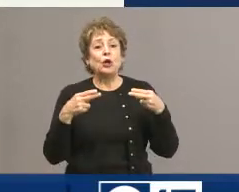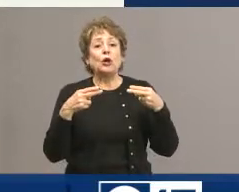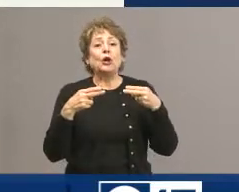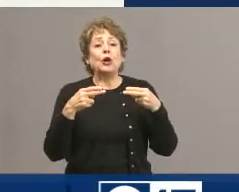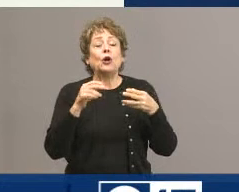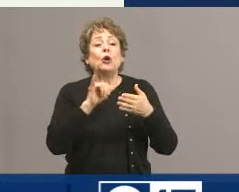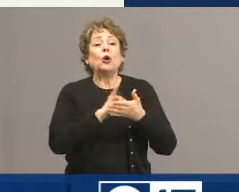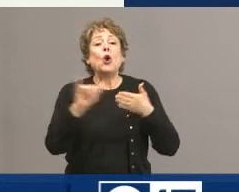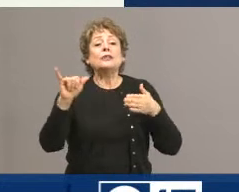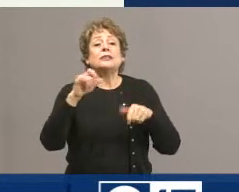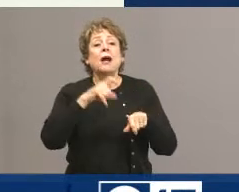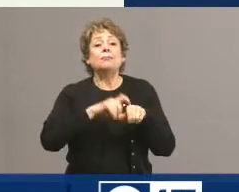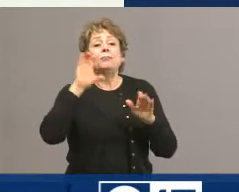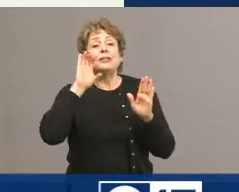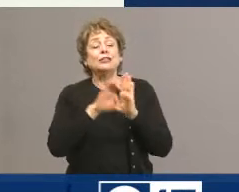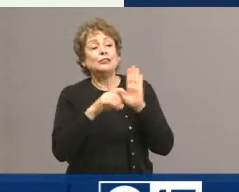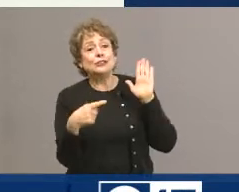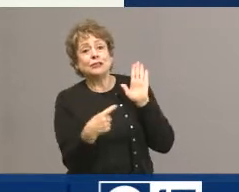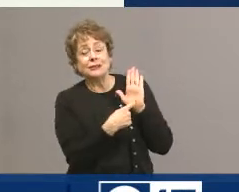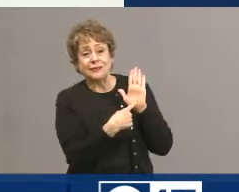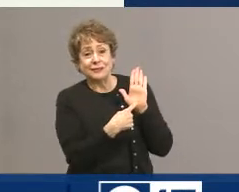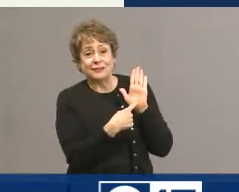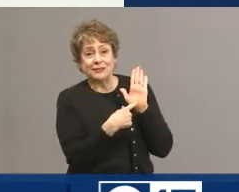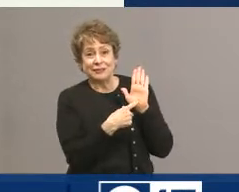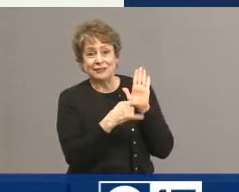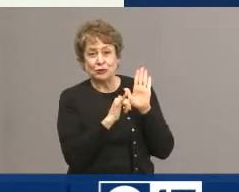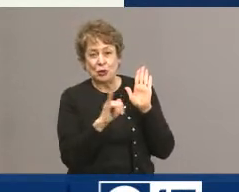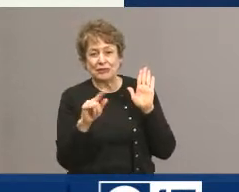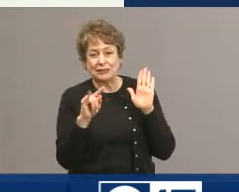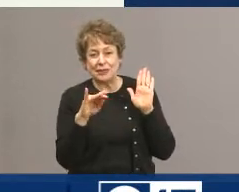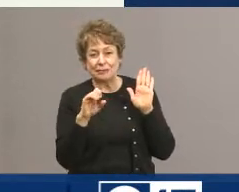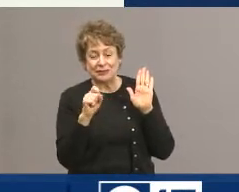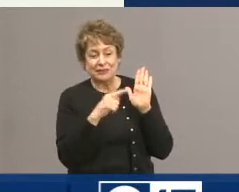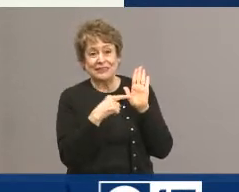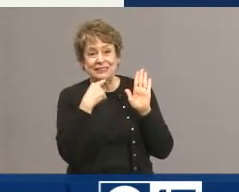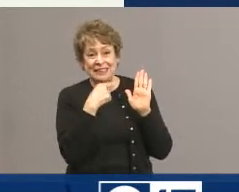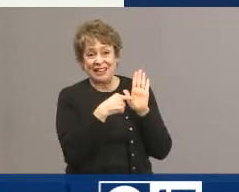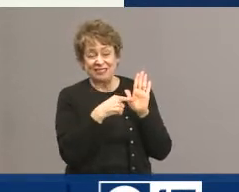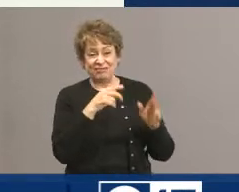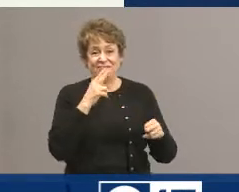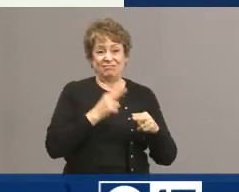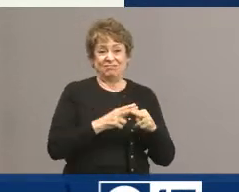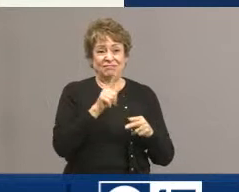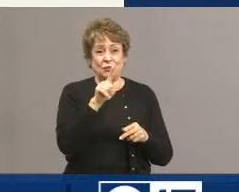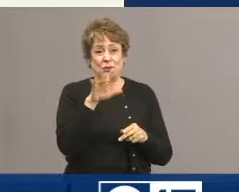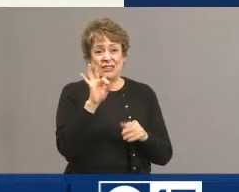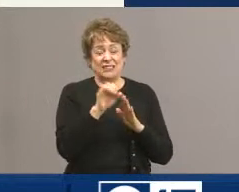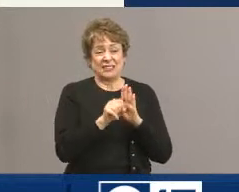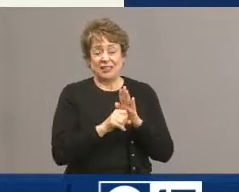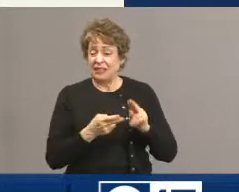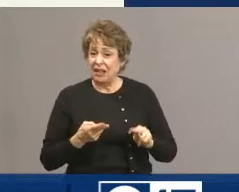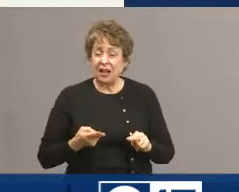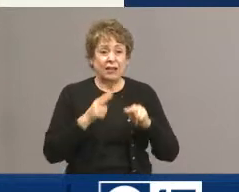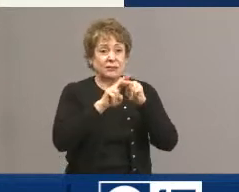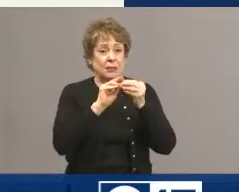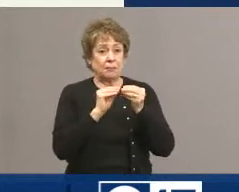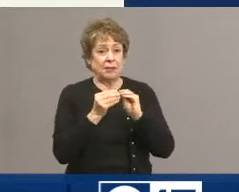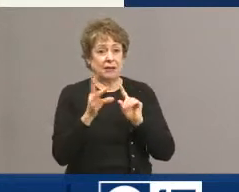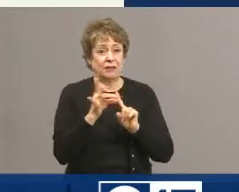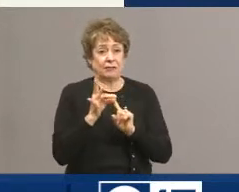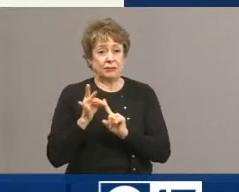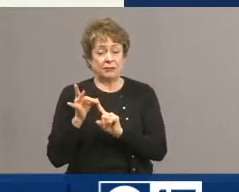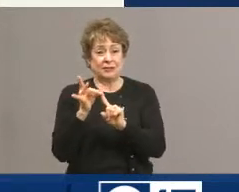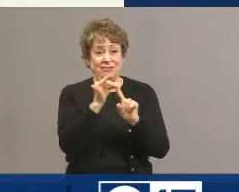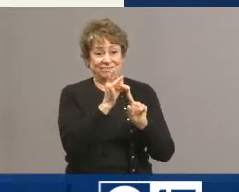cases over the last week. In Arizona, we are seeing an increase higher than many of